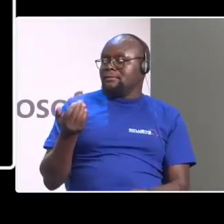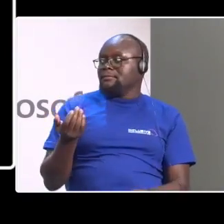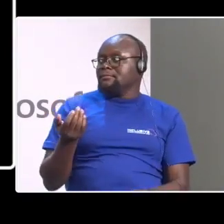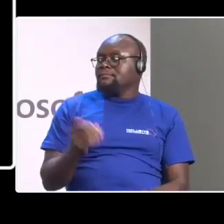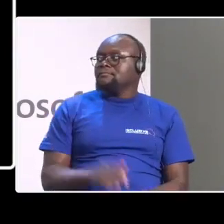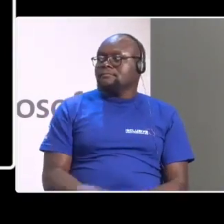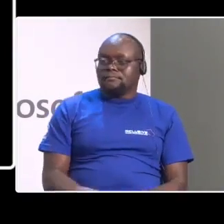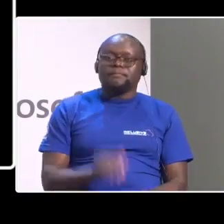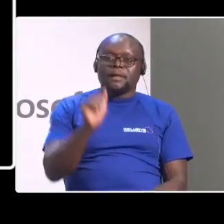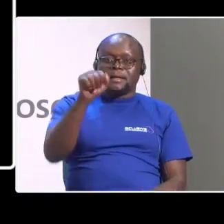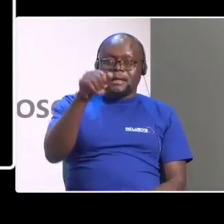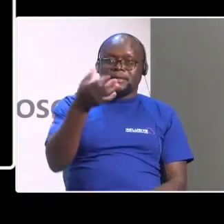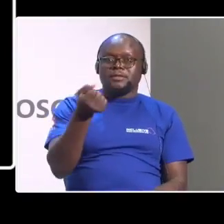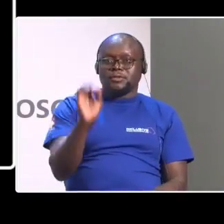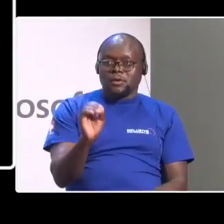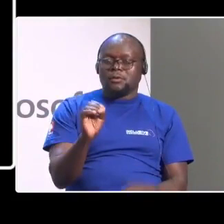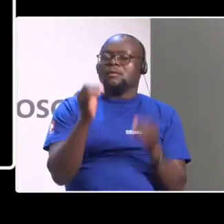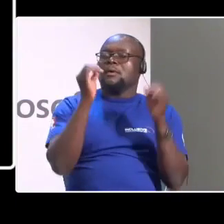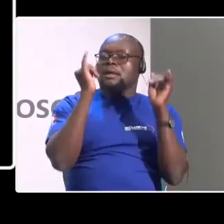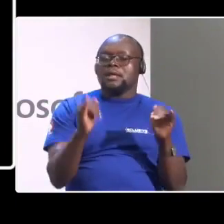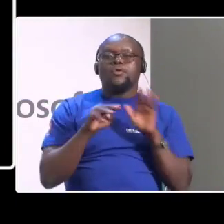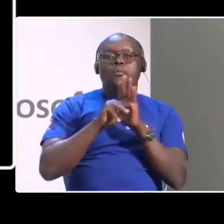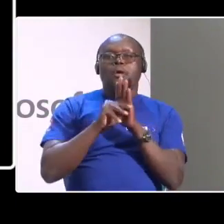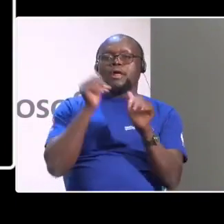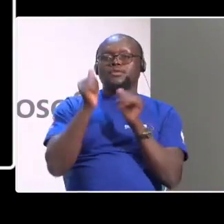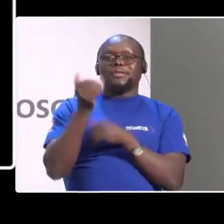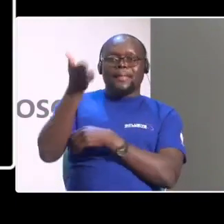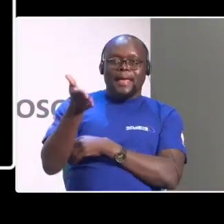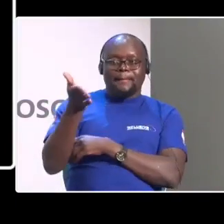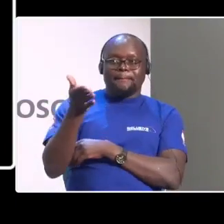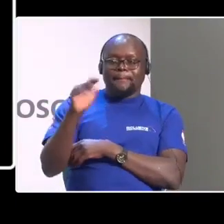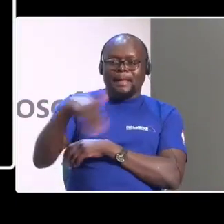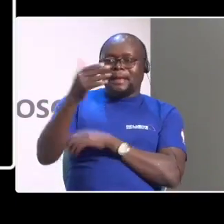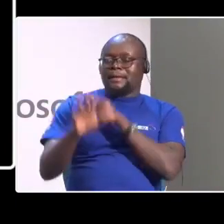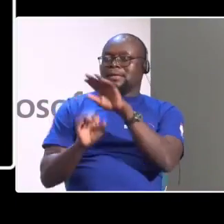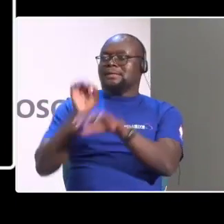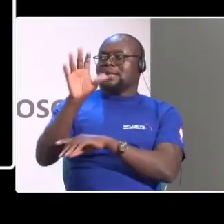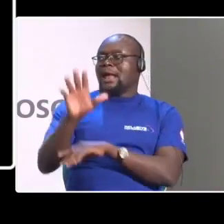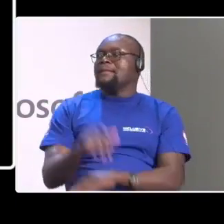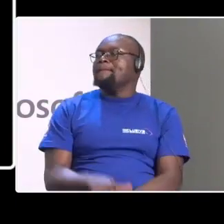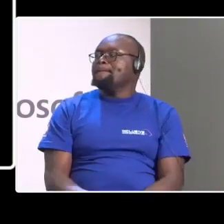important. Yeah, so it's those new models that are there. So next slide, please.